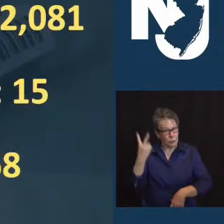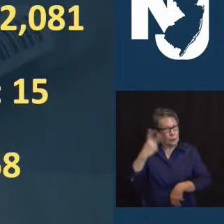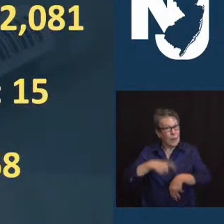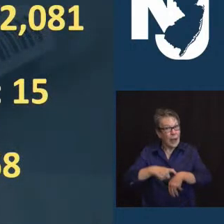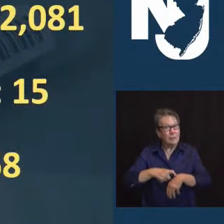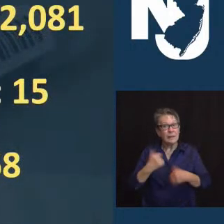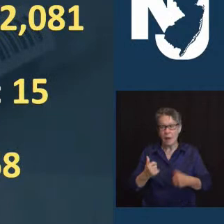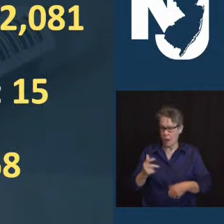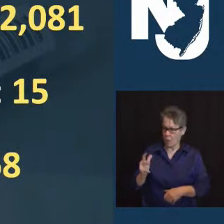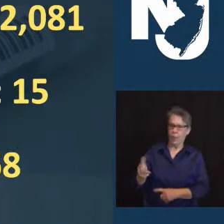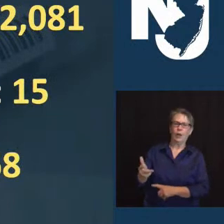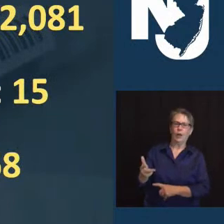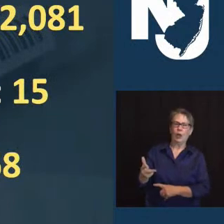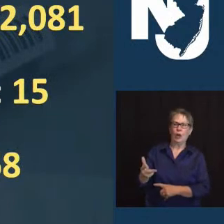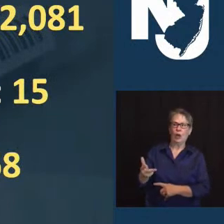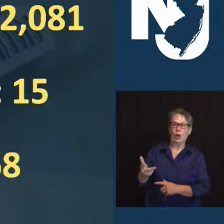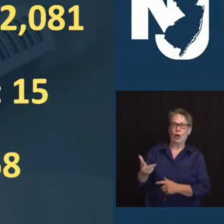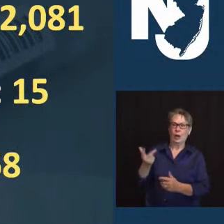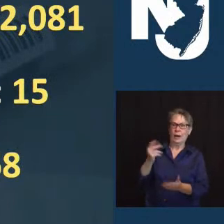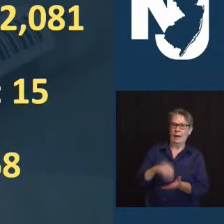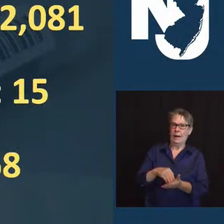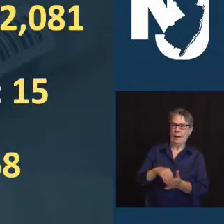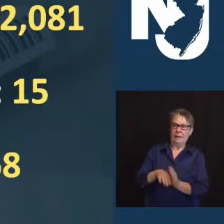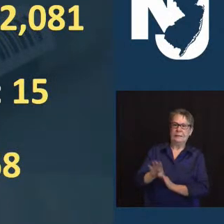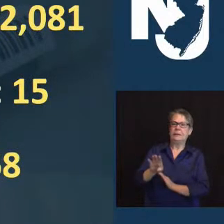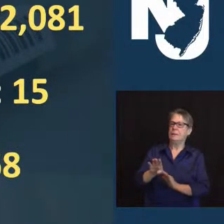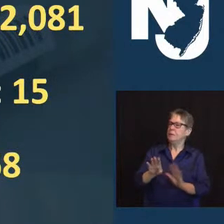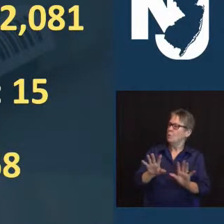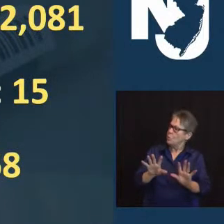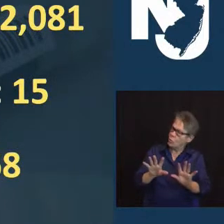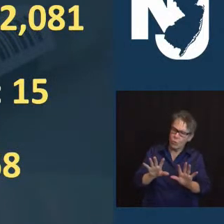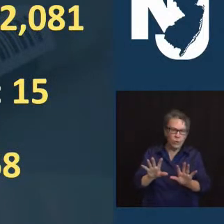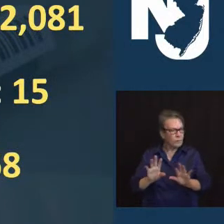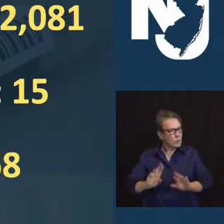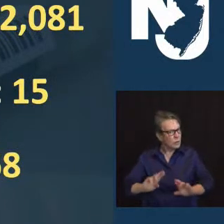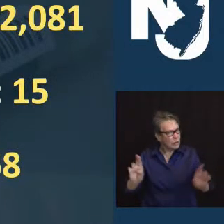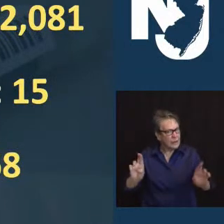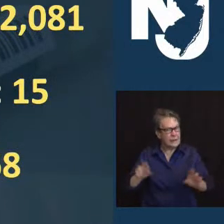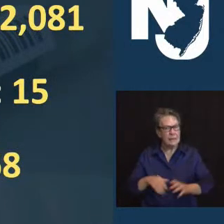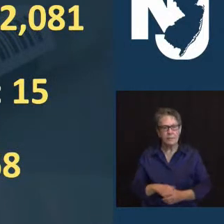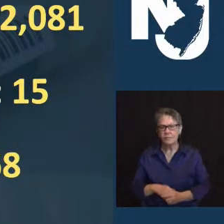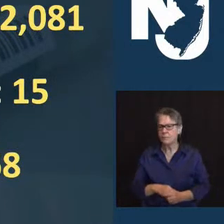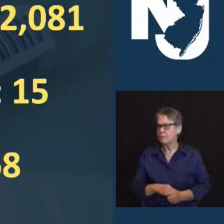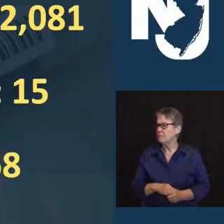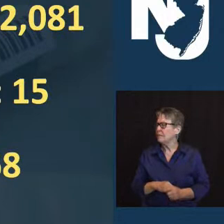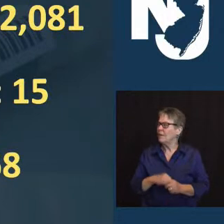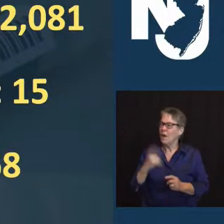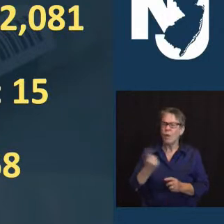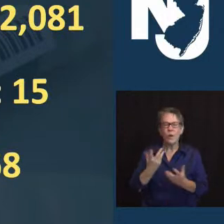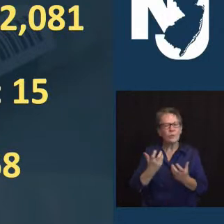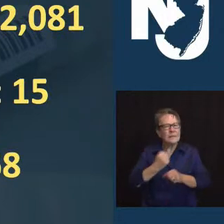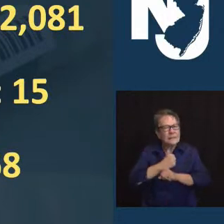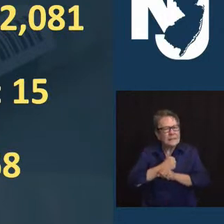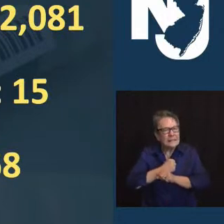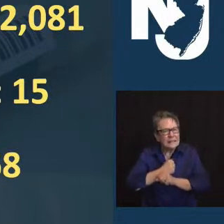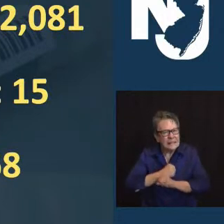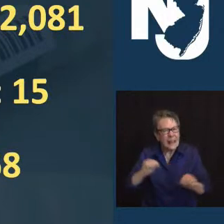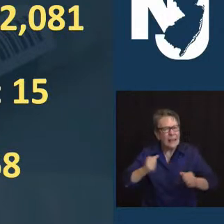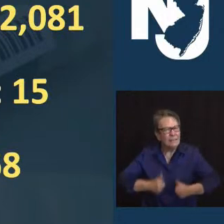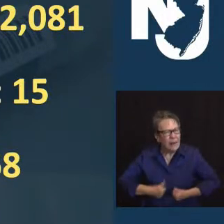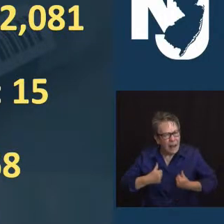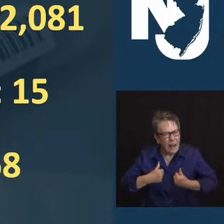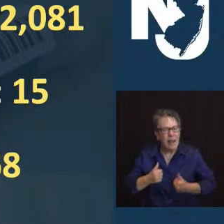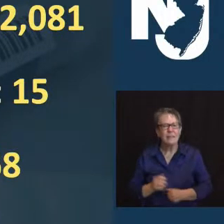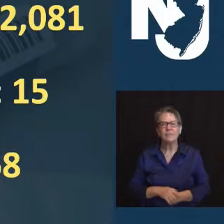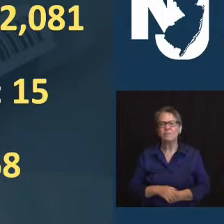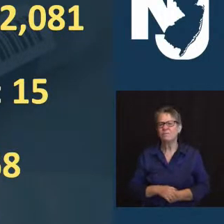save countless more lives. And to drive home the need for us to do that, today we must report with the heaviest of hearts another 15